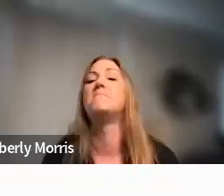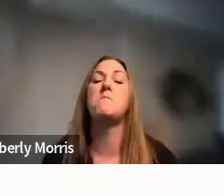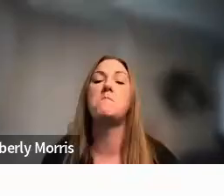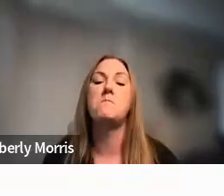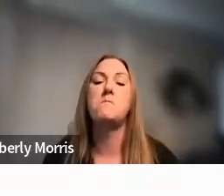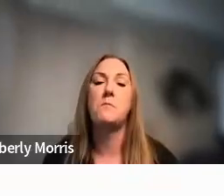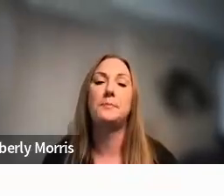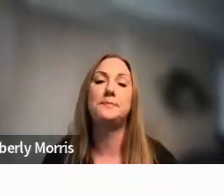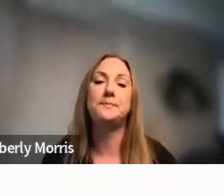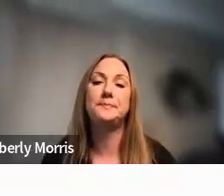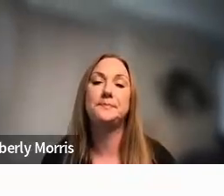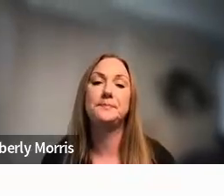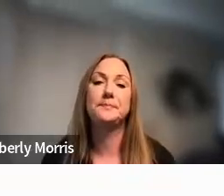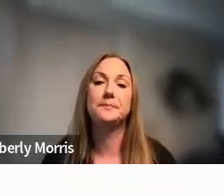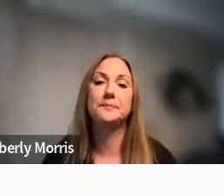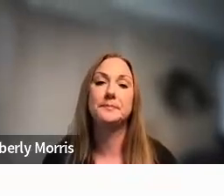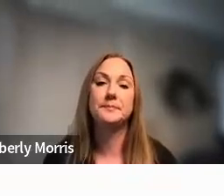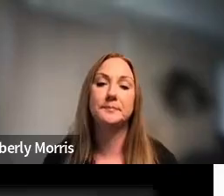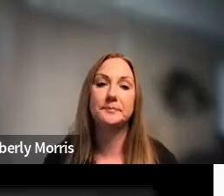slide.